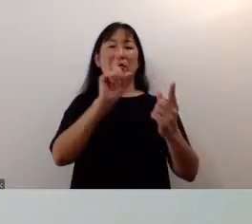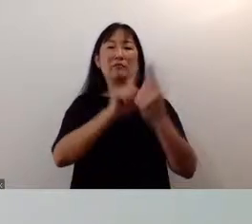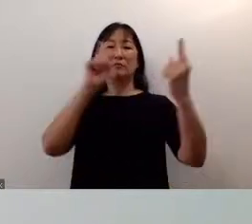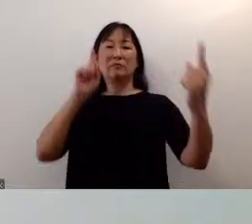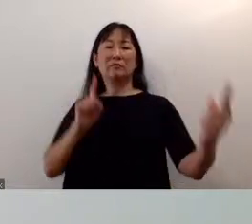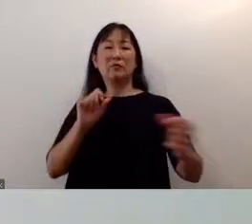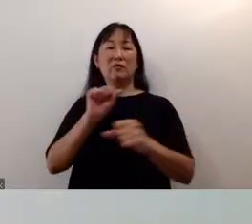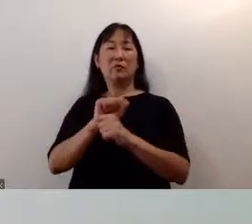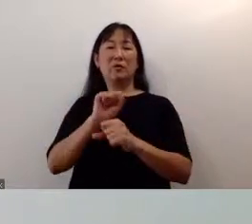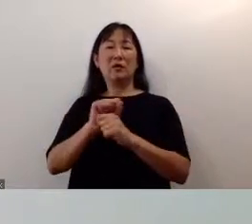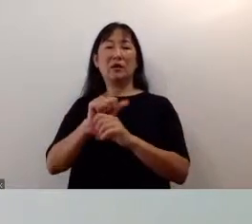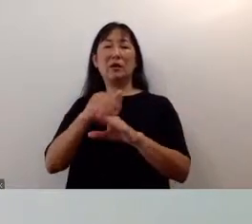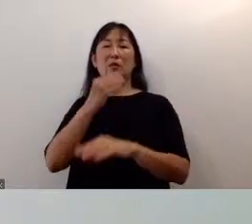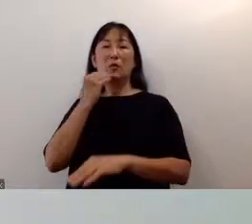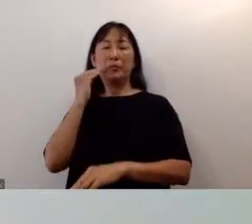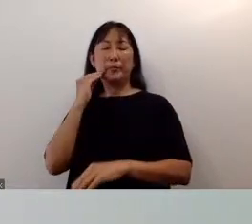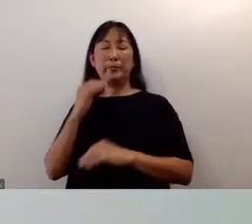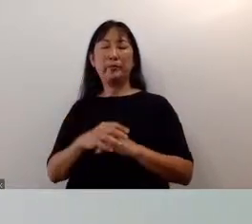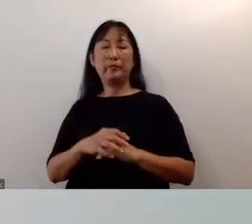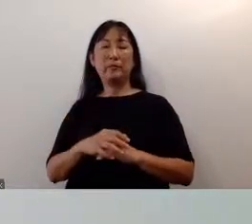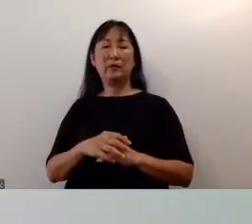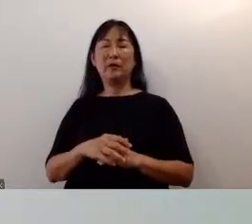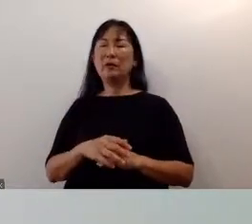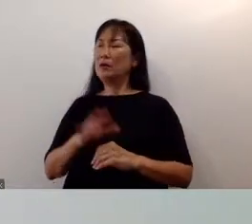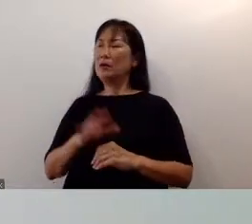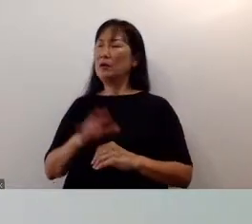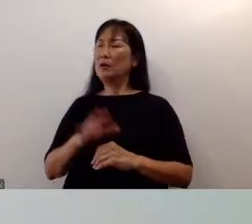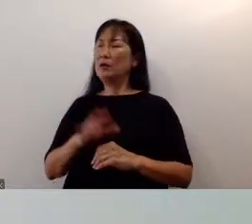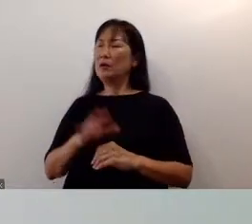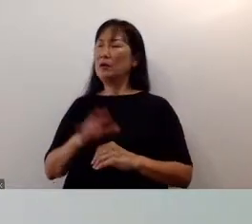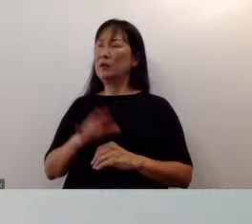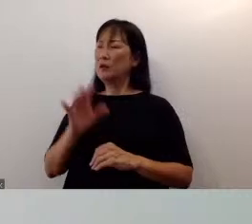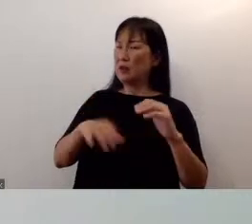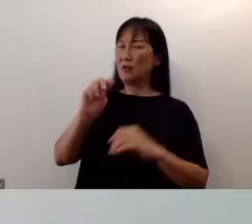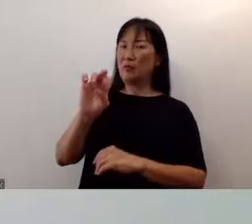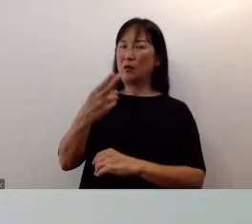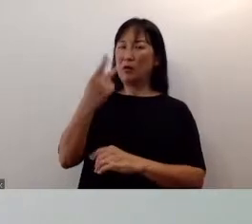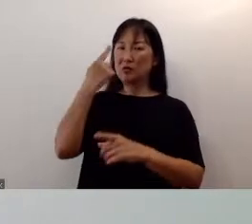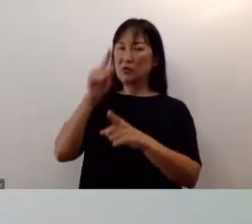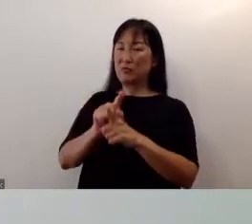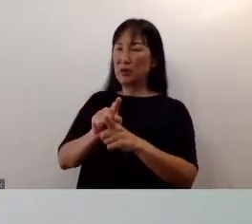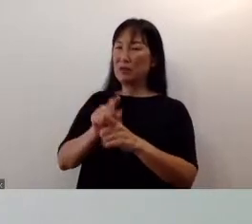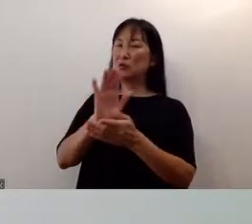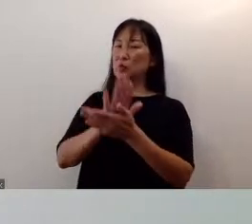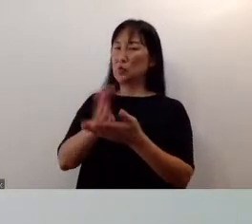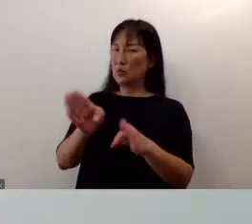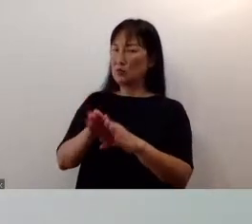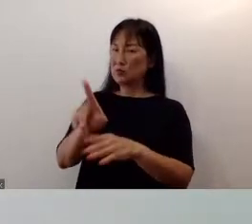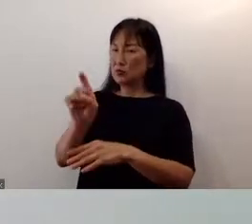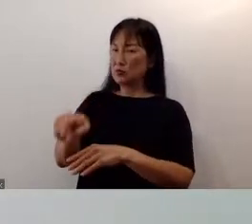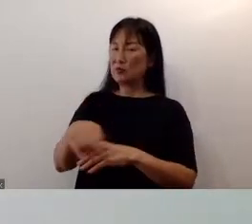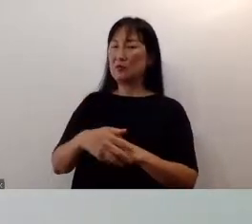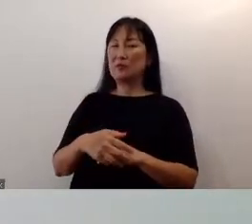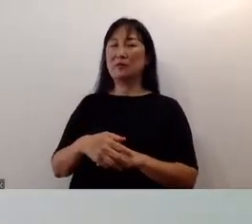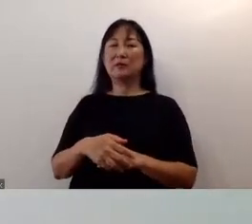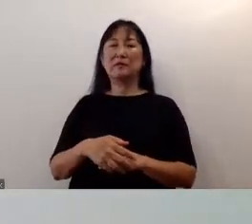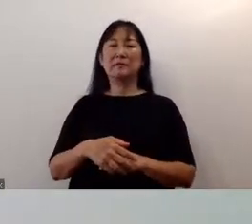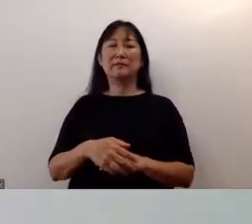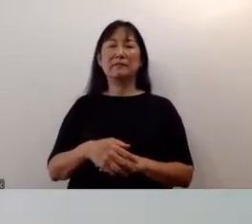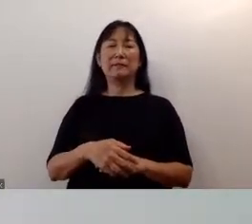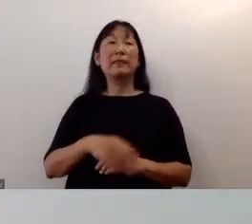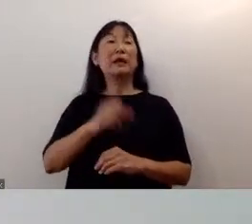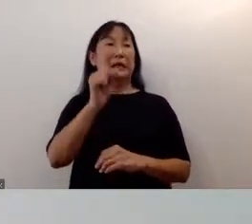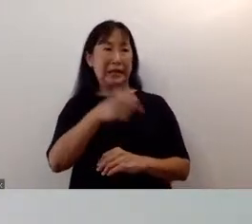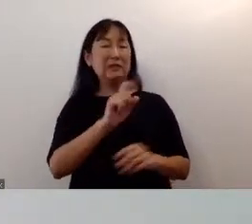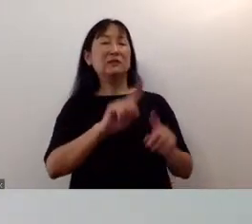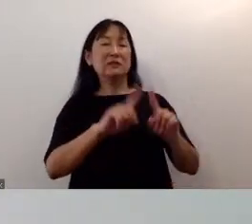Is this different from the agreement we reached with the superintendent in March, the one for school closure? It definitely